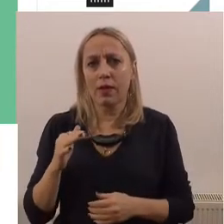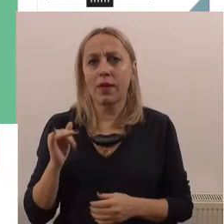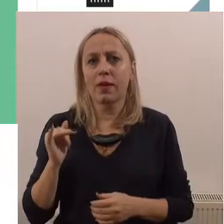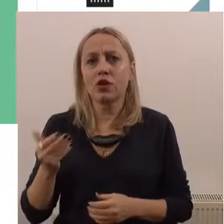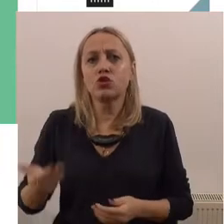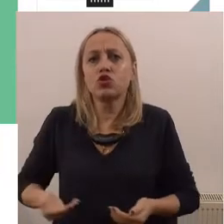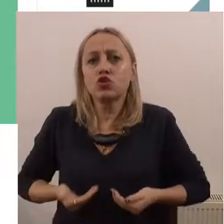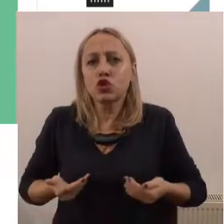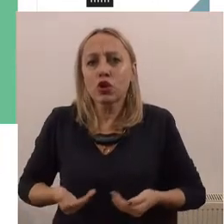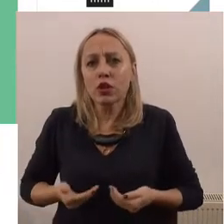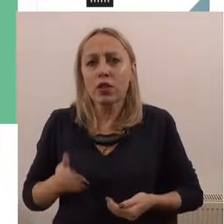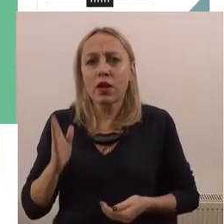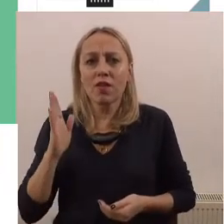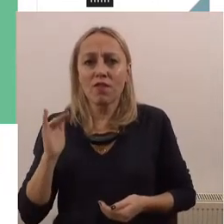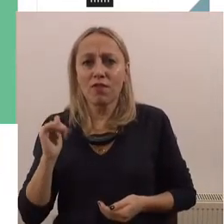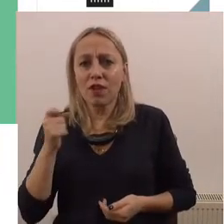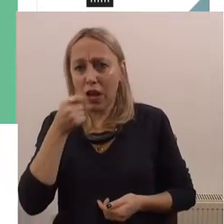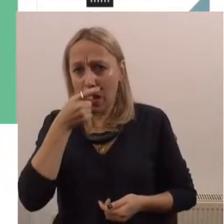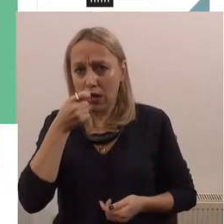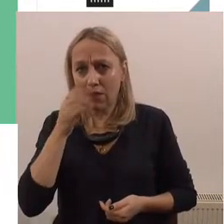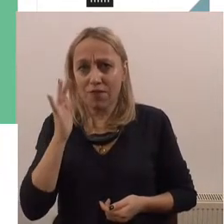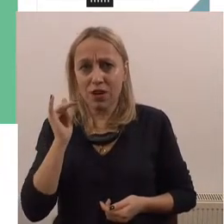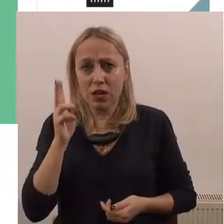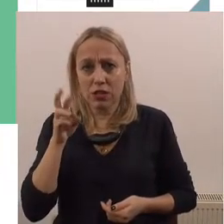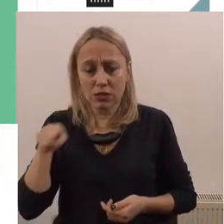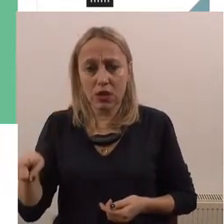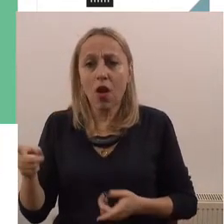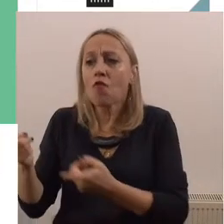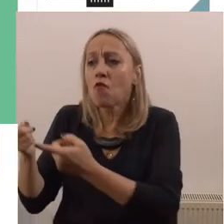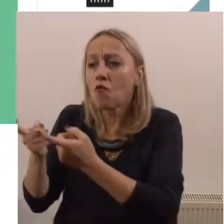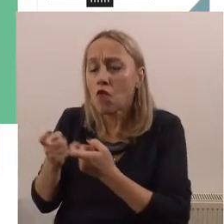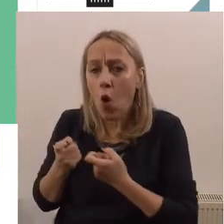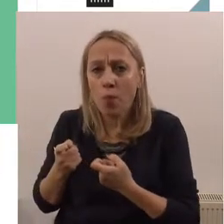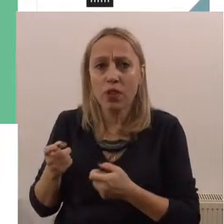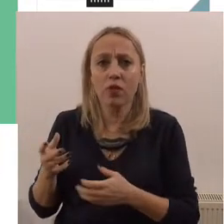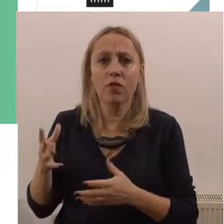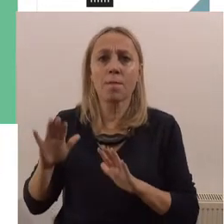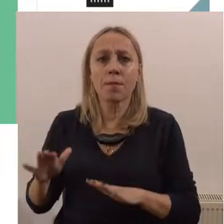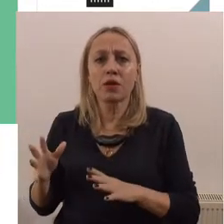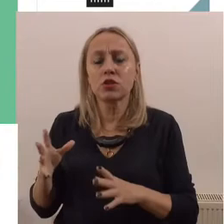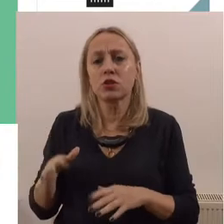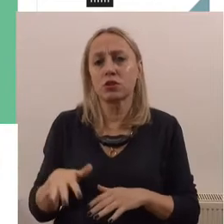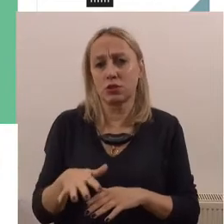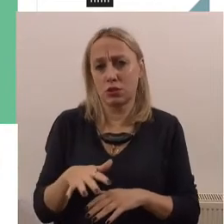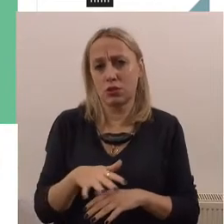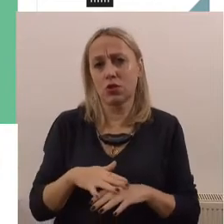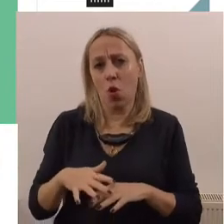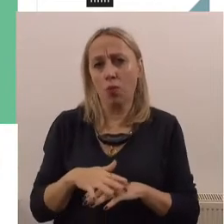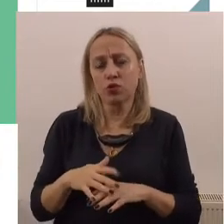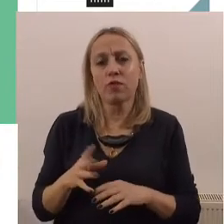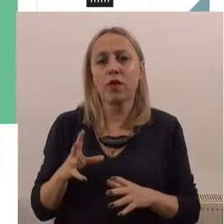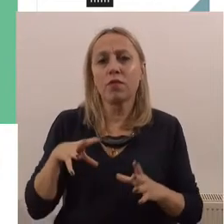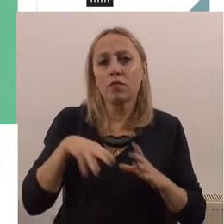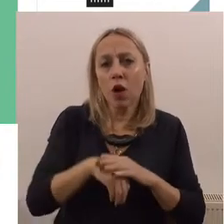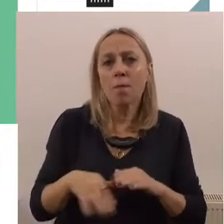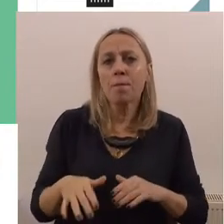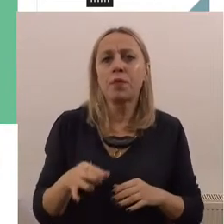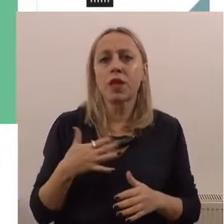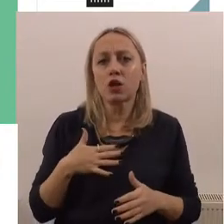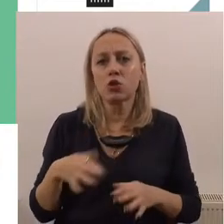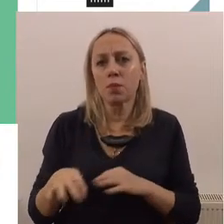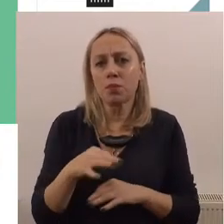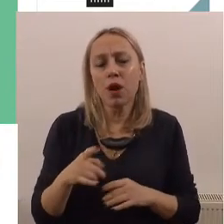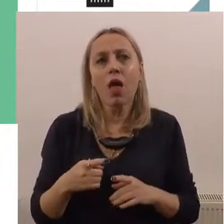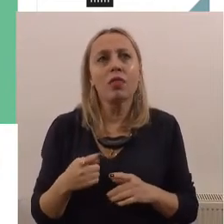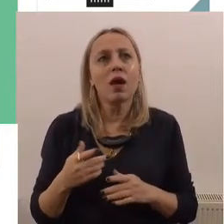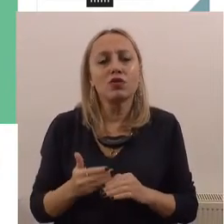And those works of art were made by the people of Vyksa, people